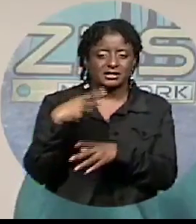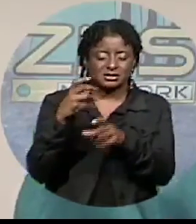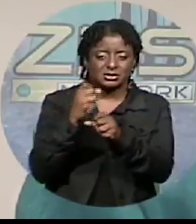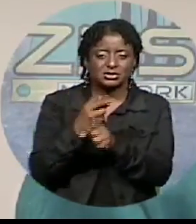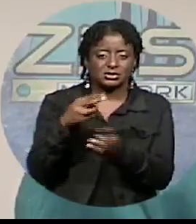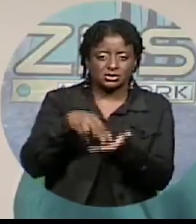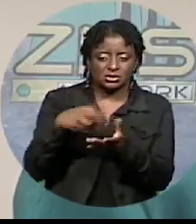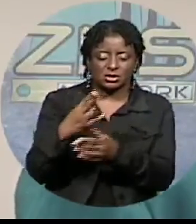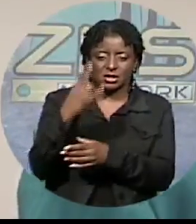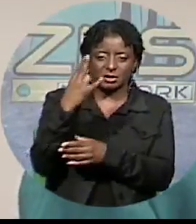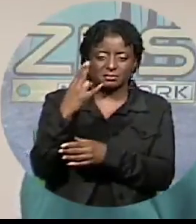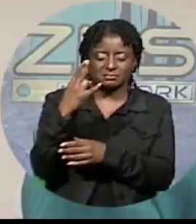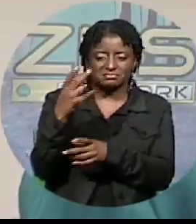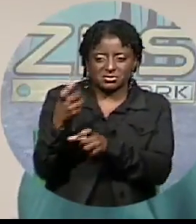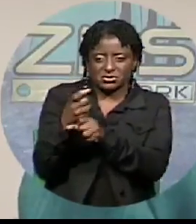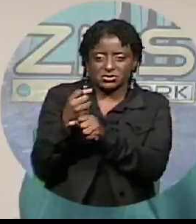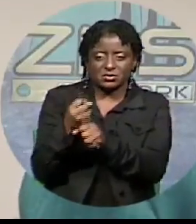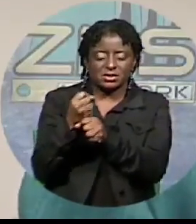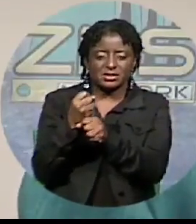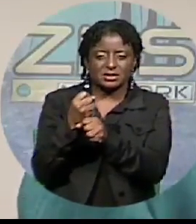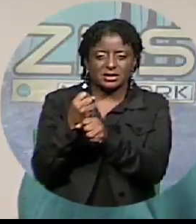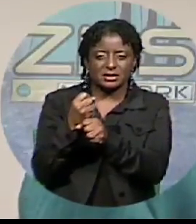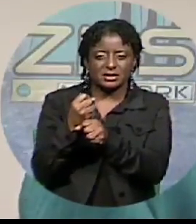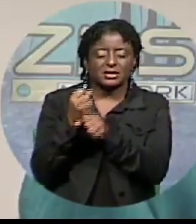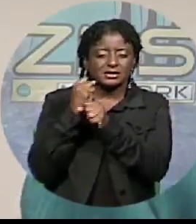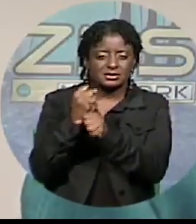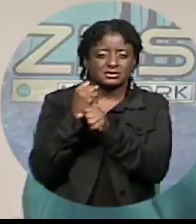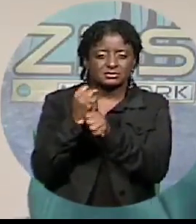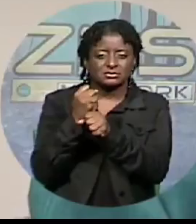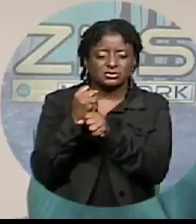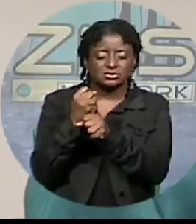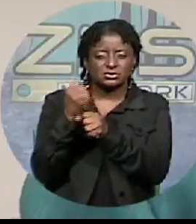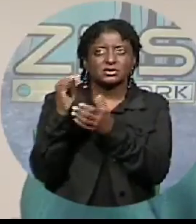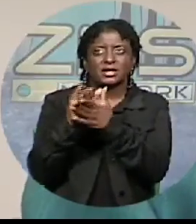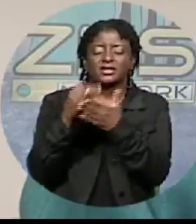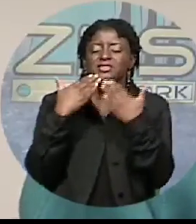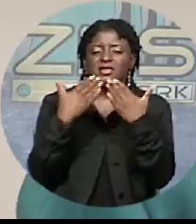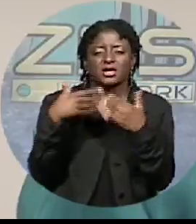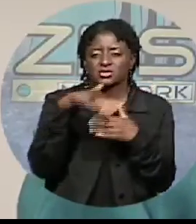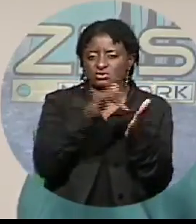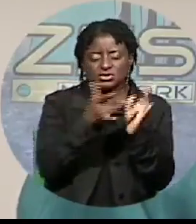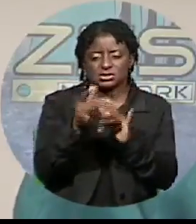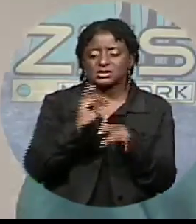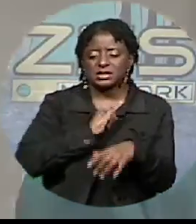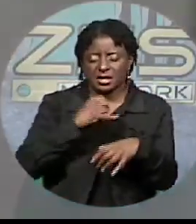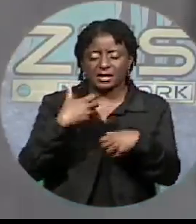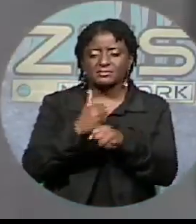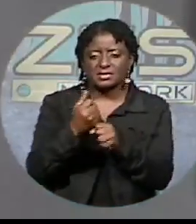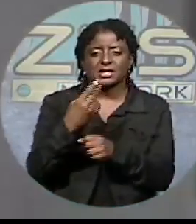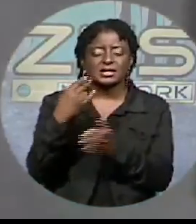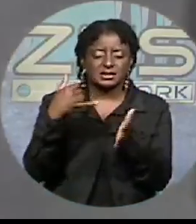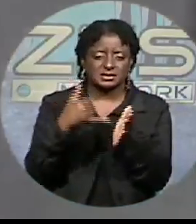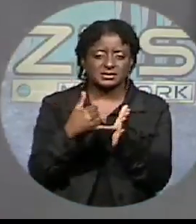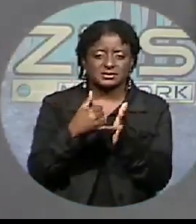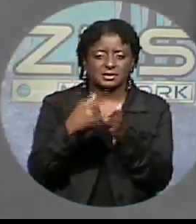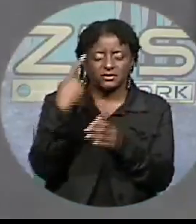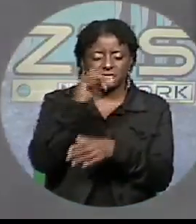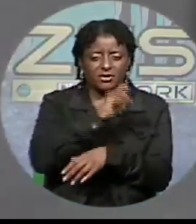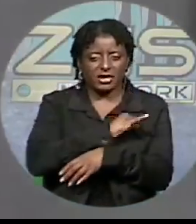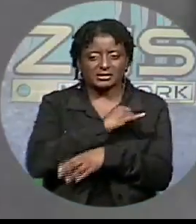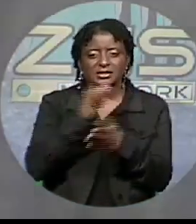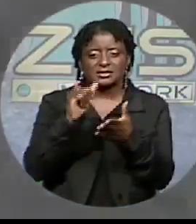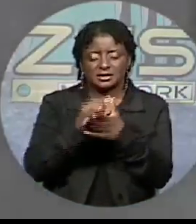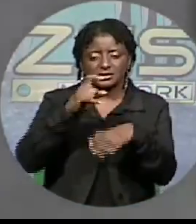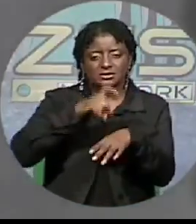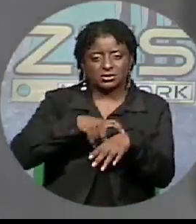She wouldn't move. And I just shook that because, you know, I was saying, thank you, Jesus, I made it, I made it. For Isaacs, that